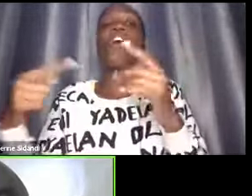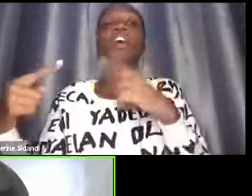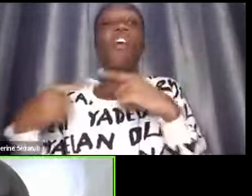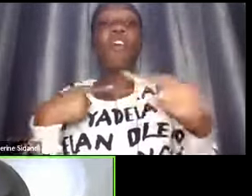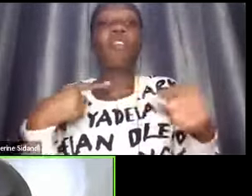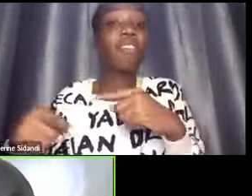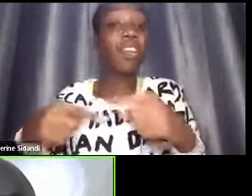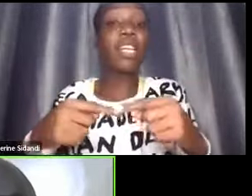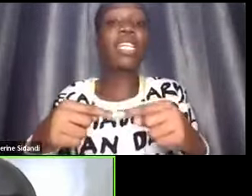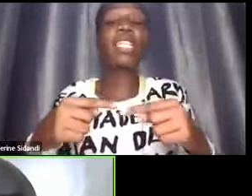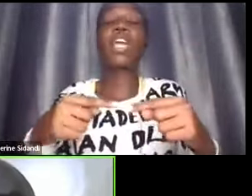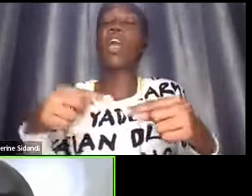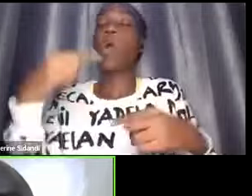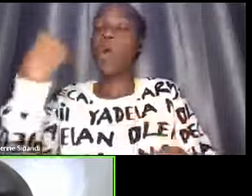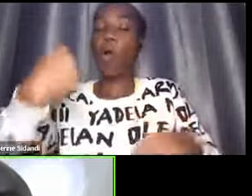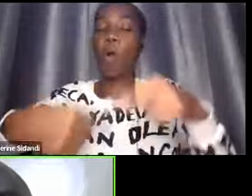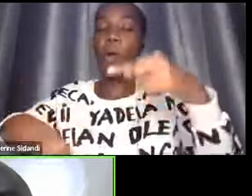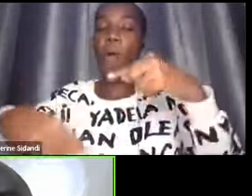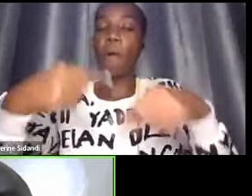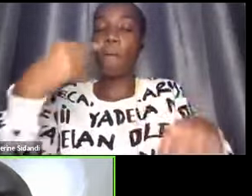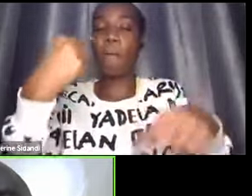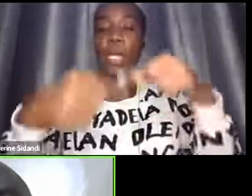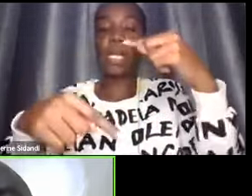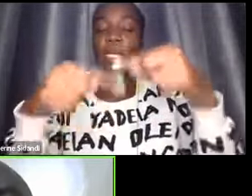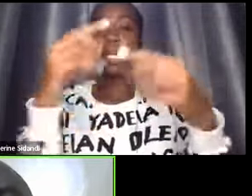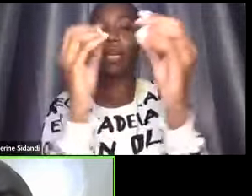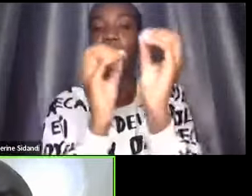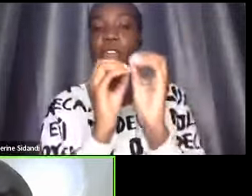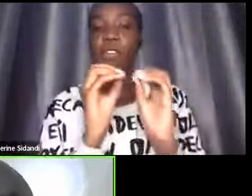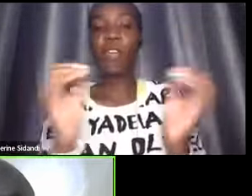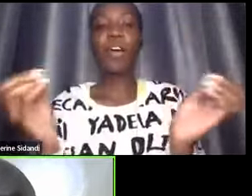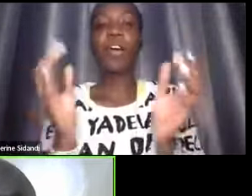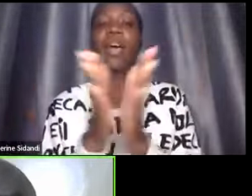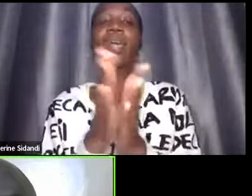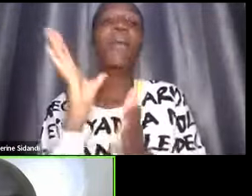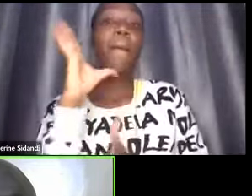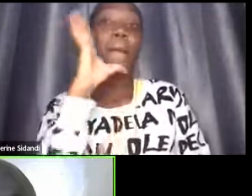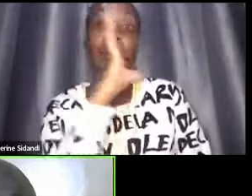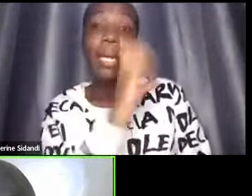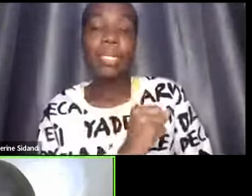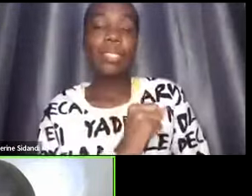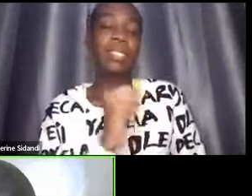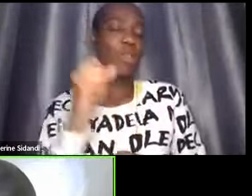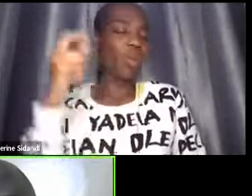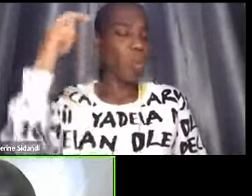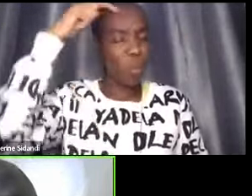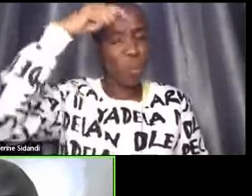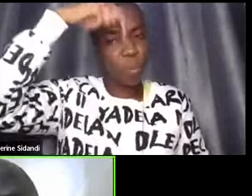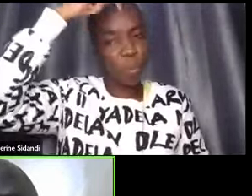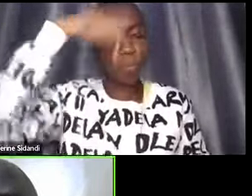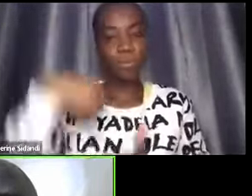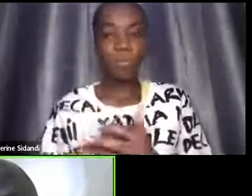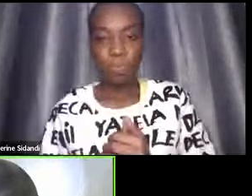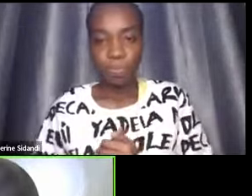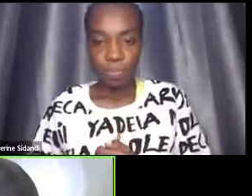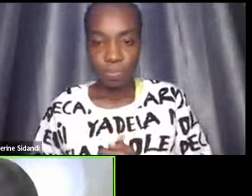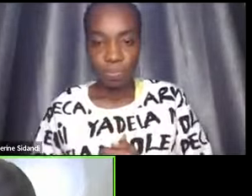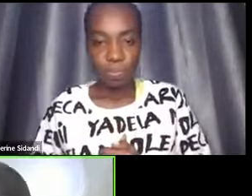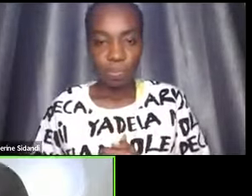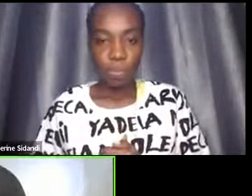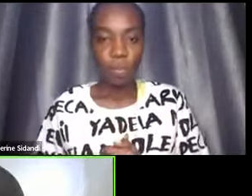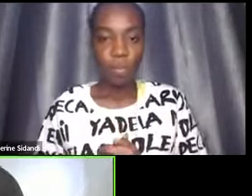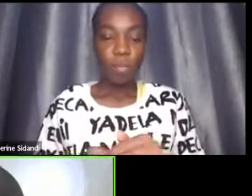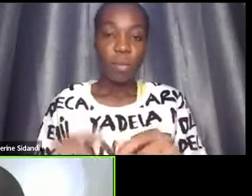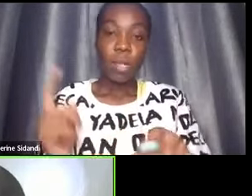lack the skills or the conflict intelligence. As I'll be talking within